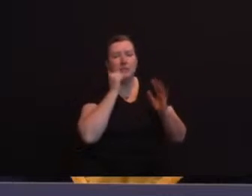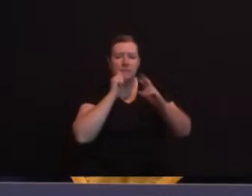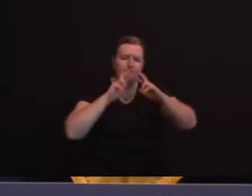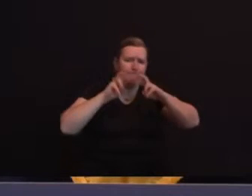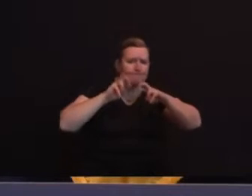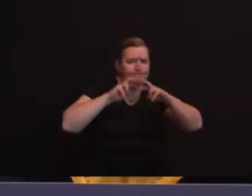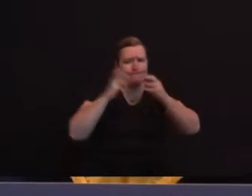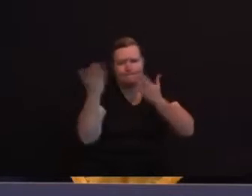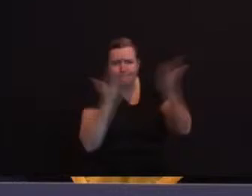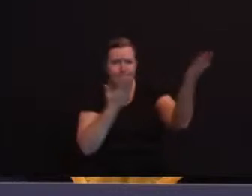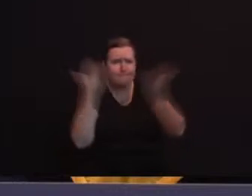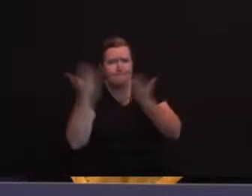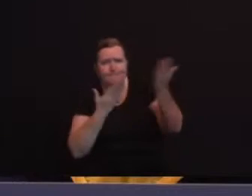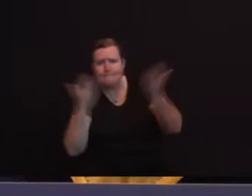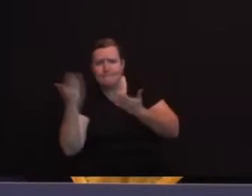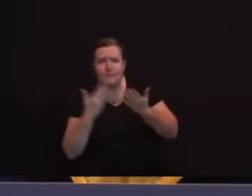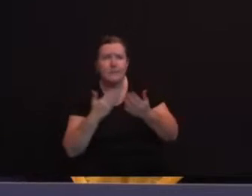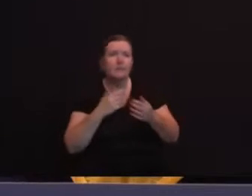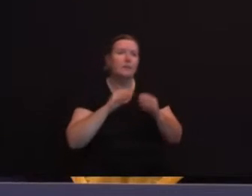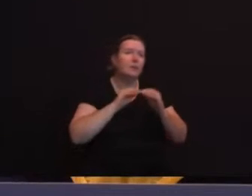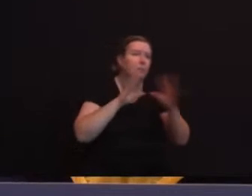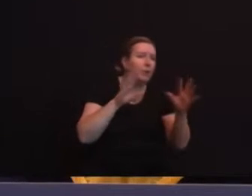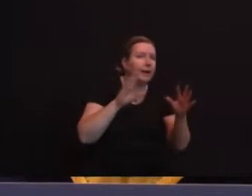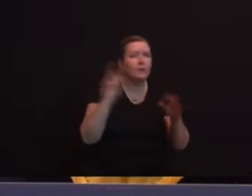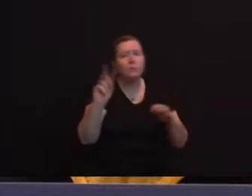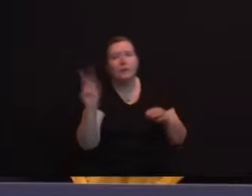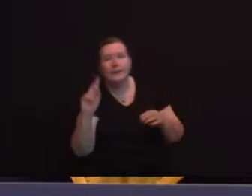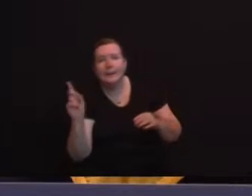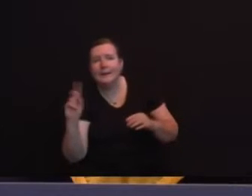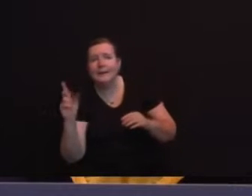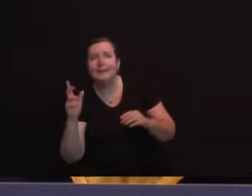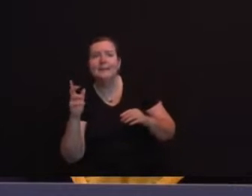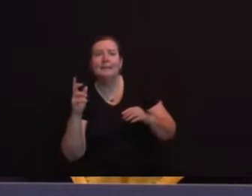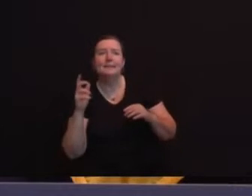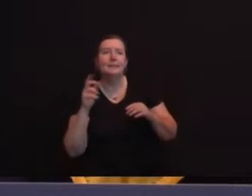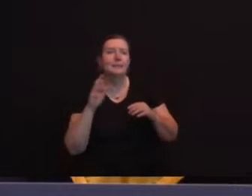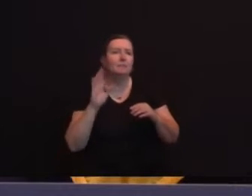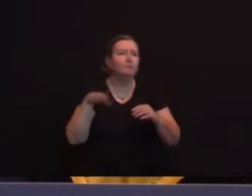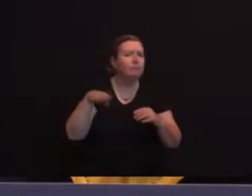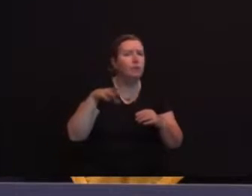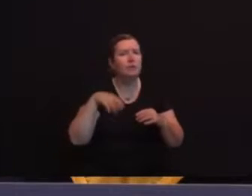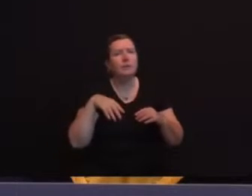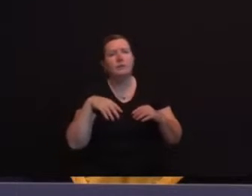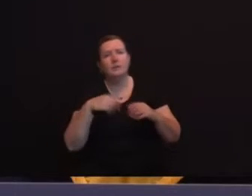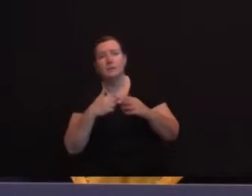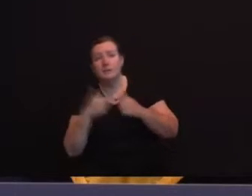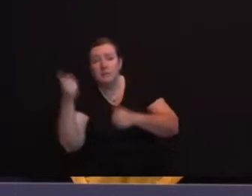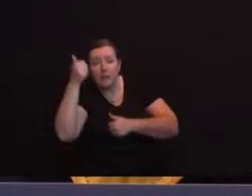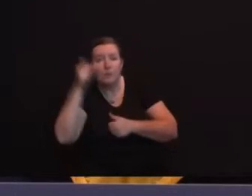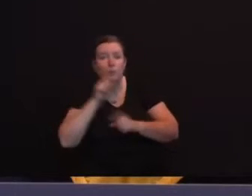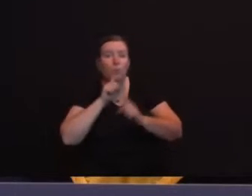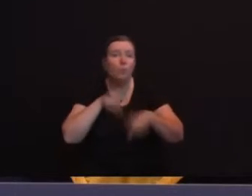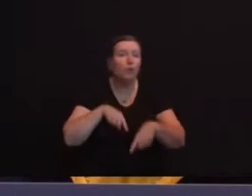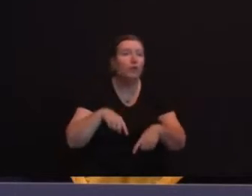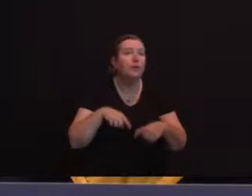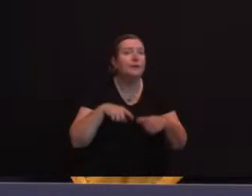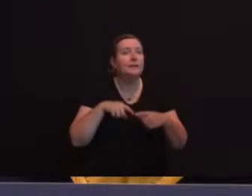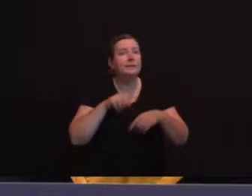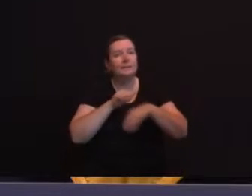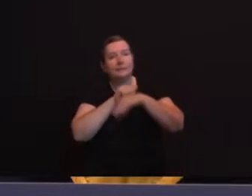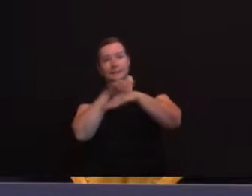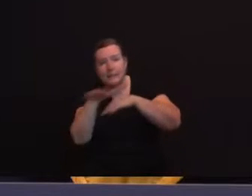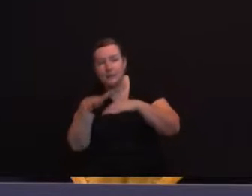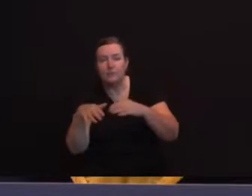bullhorn, executive order, surging of resources, as Judy and team have done in Newark and Essex County on